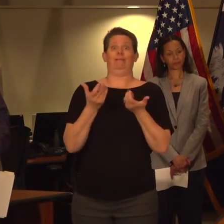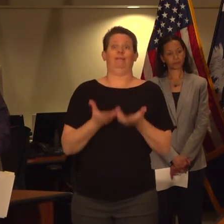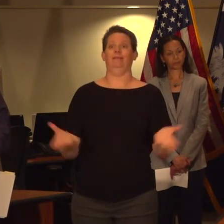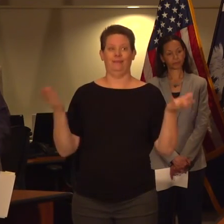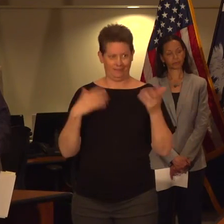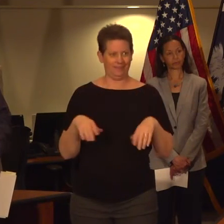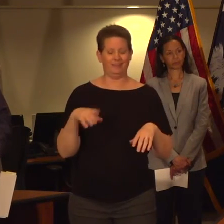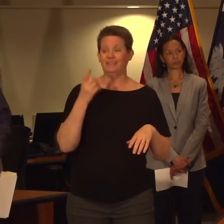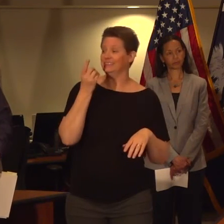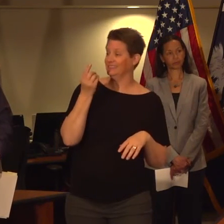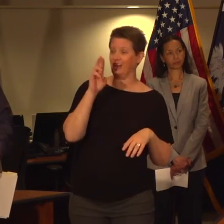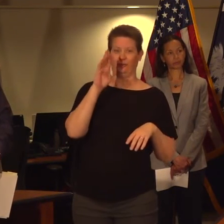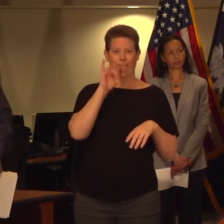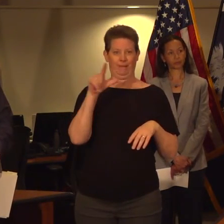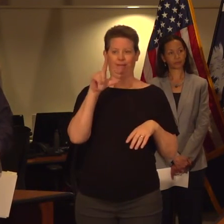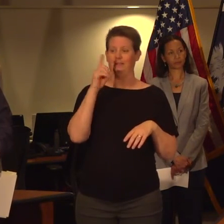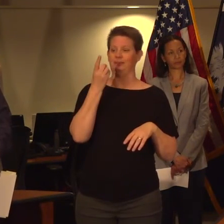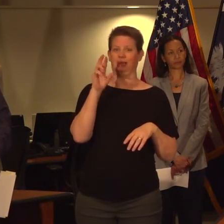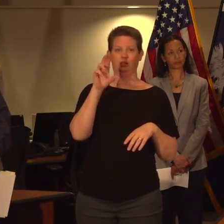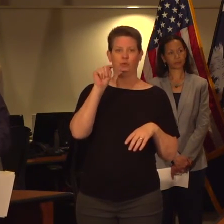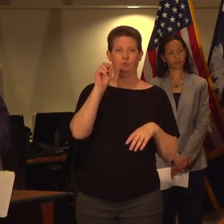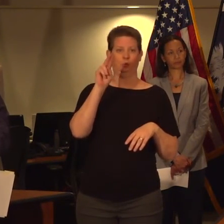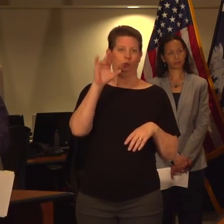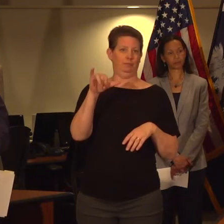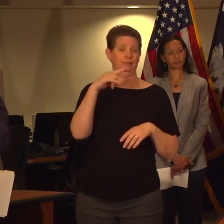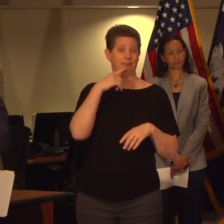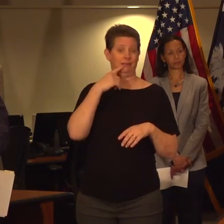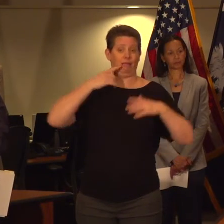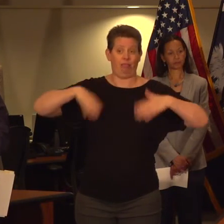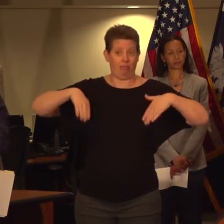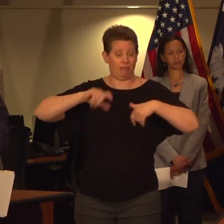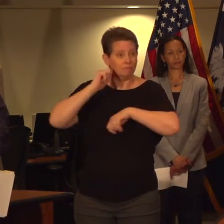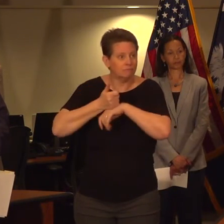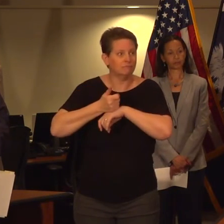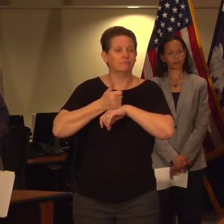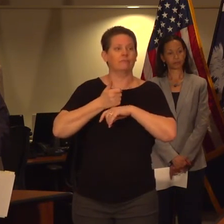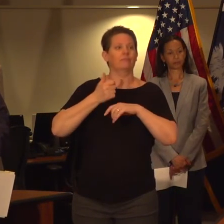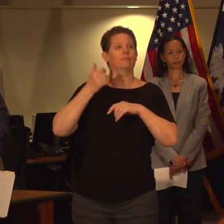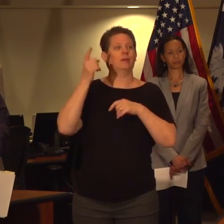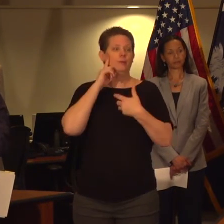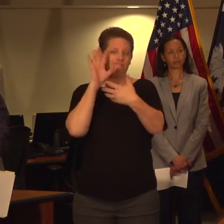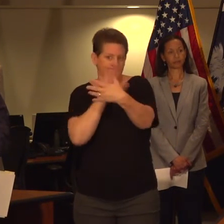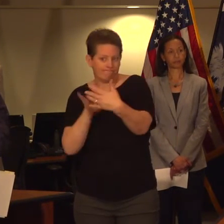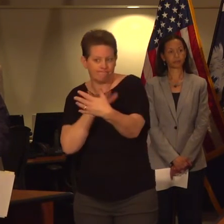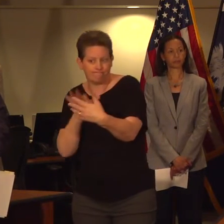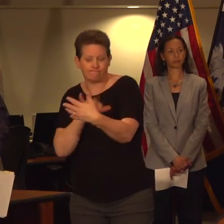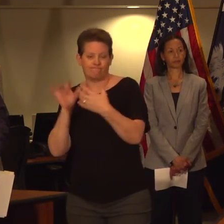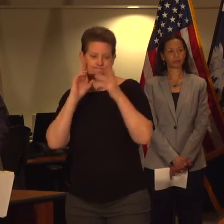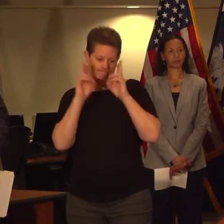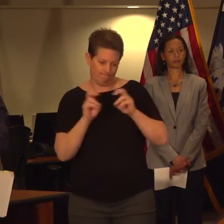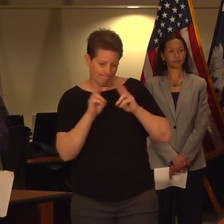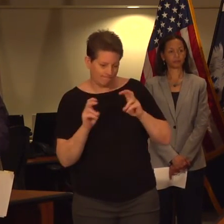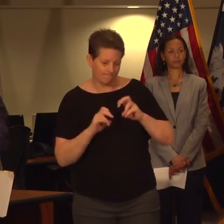Dr. Bell and Dr. Toomey have said numerous times, but we're waiting, we're studying, we're analyzing to see what we can do, analyzing